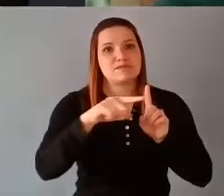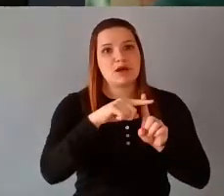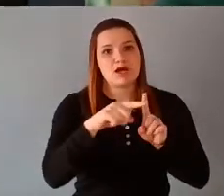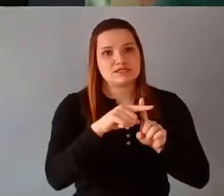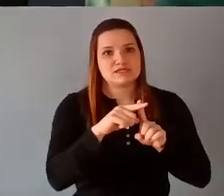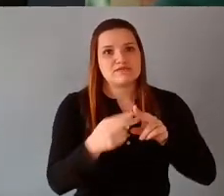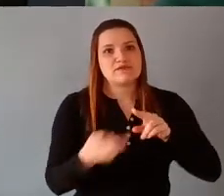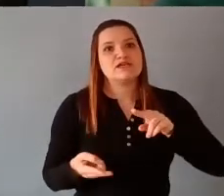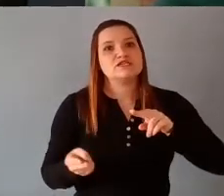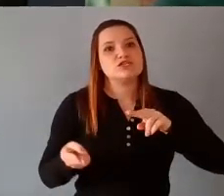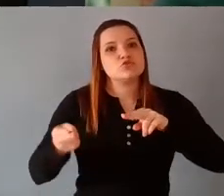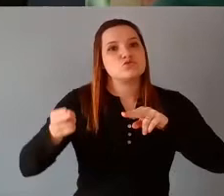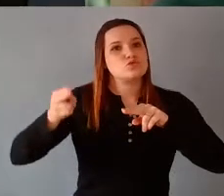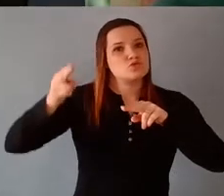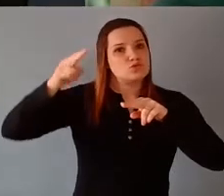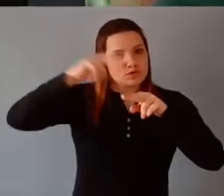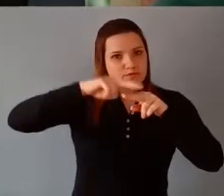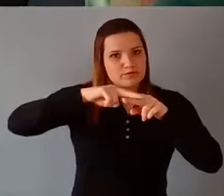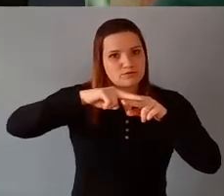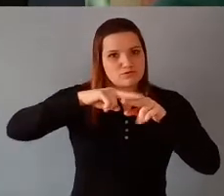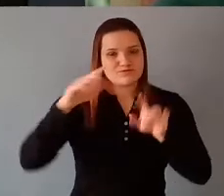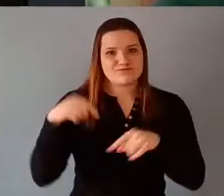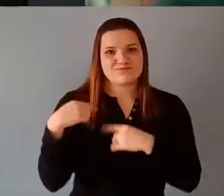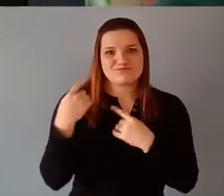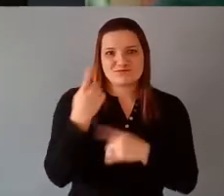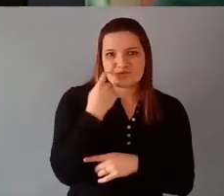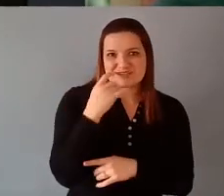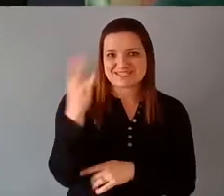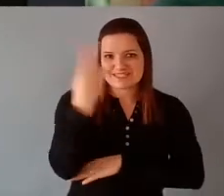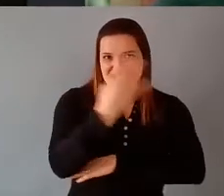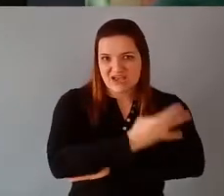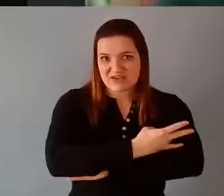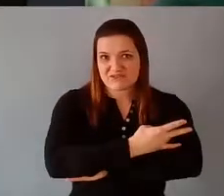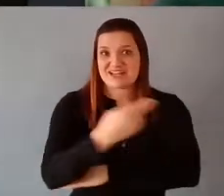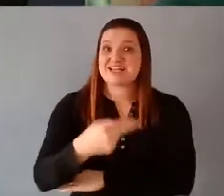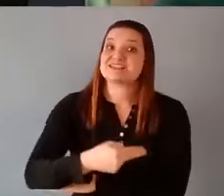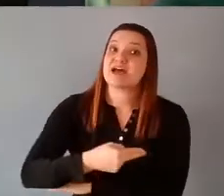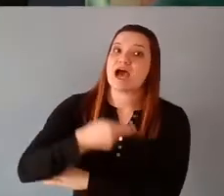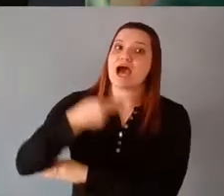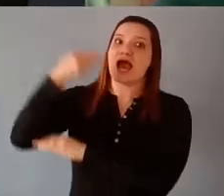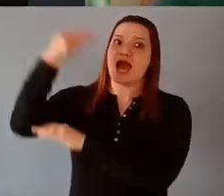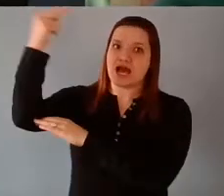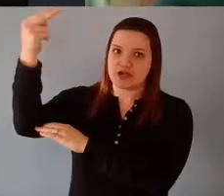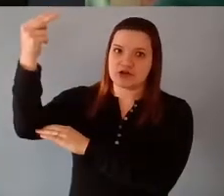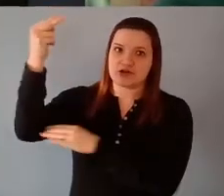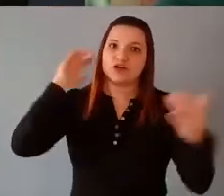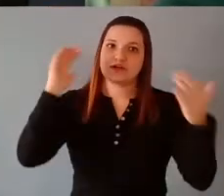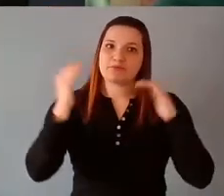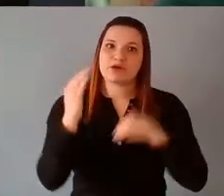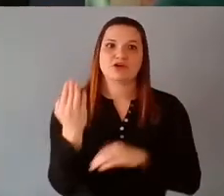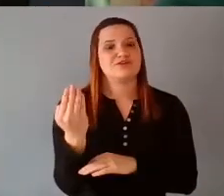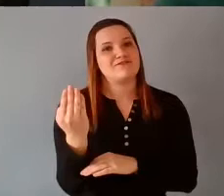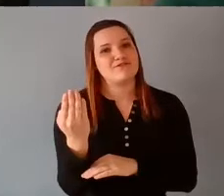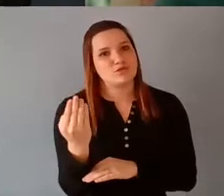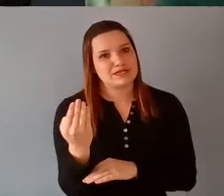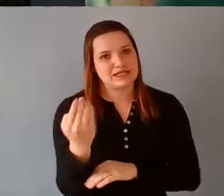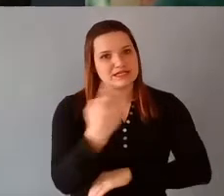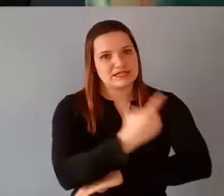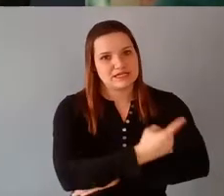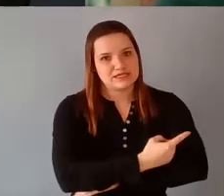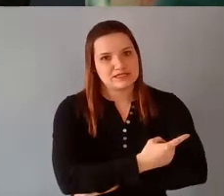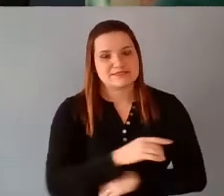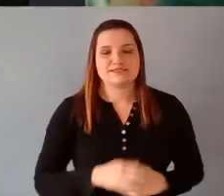more recent 7 days, it is higher than over the 14-week period. Unfortunately, there have